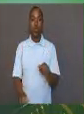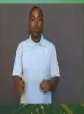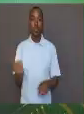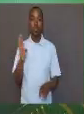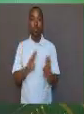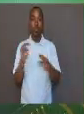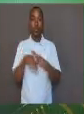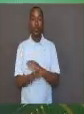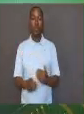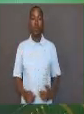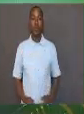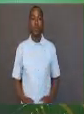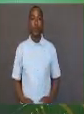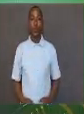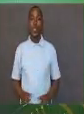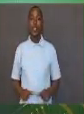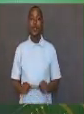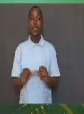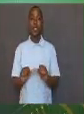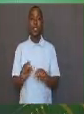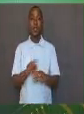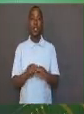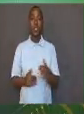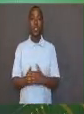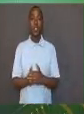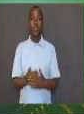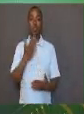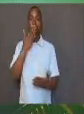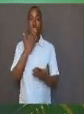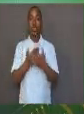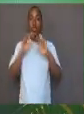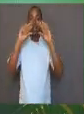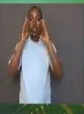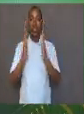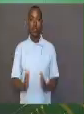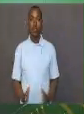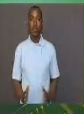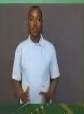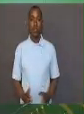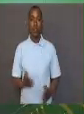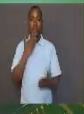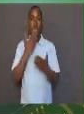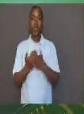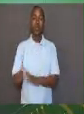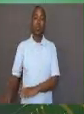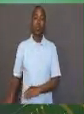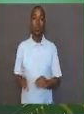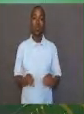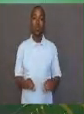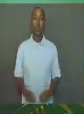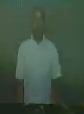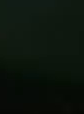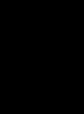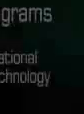biology. Until next time, thank you, teacher. Thank you, students.